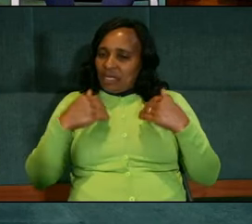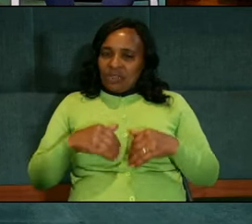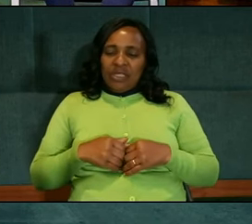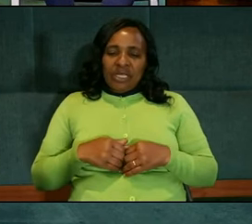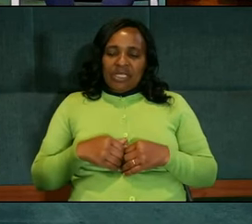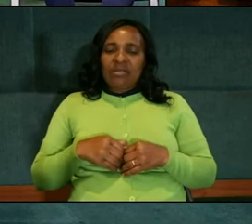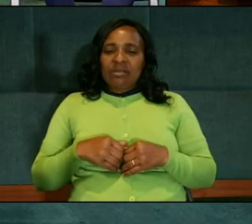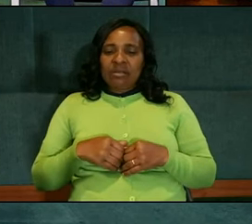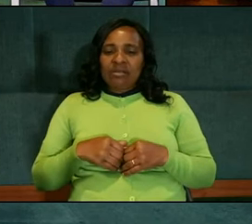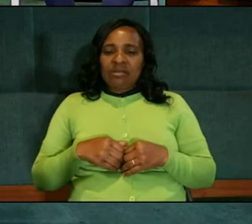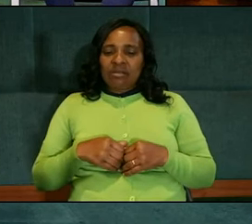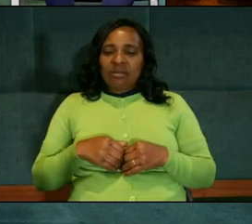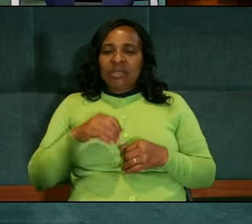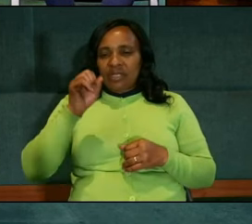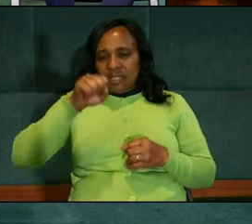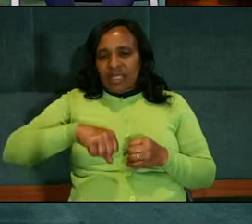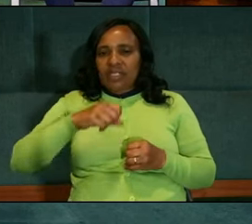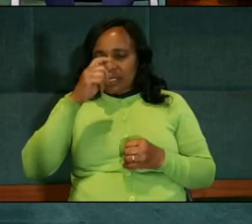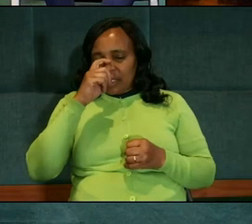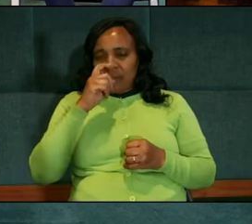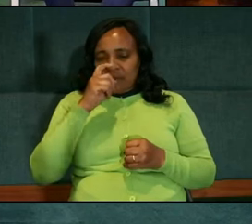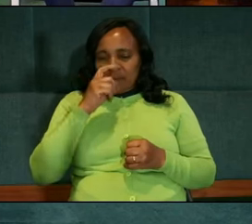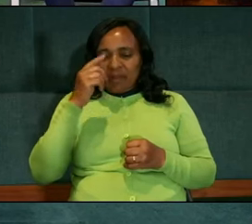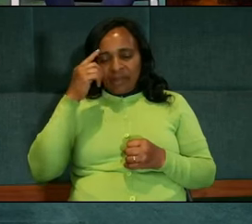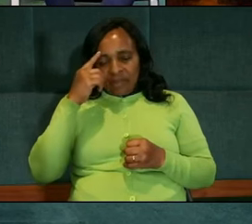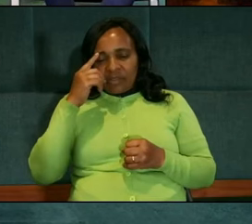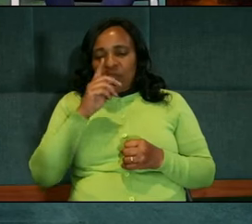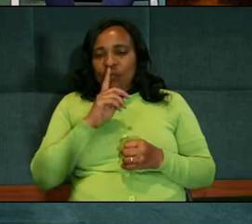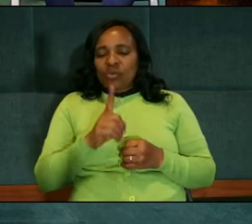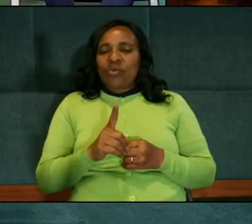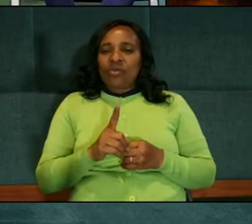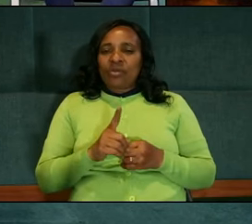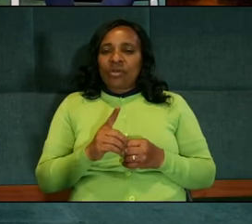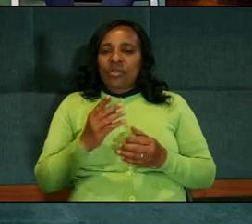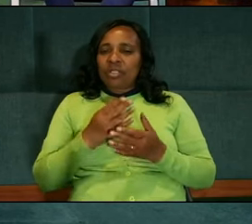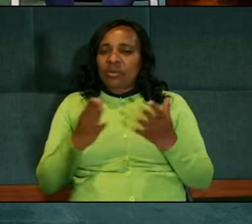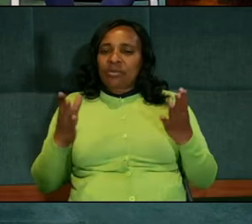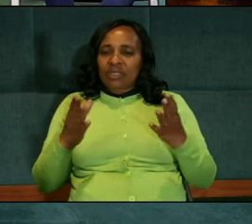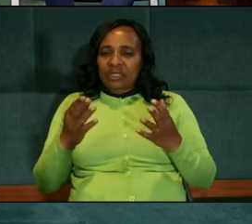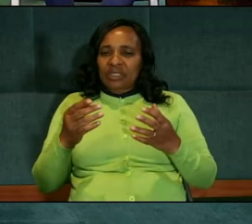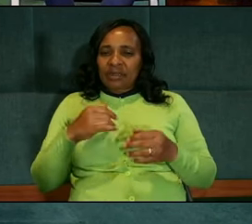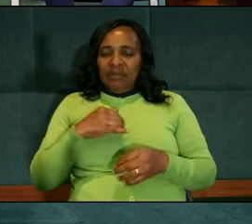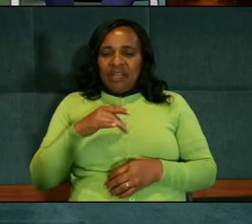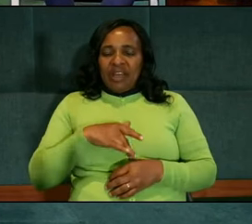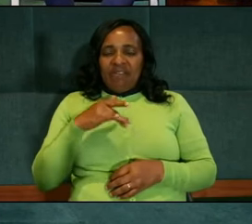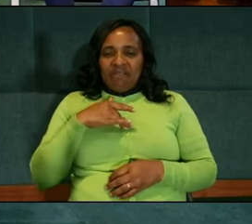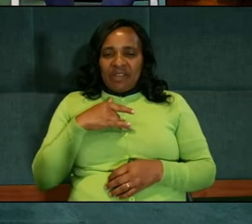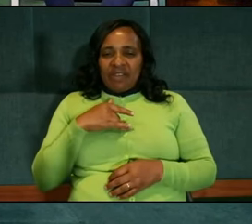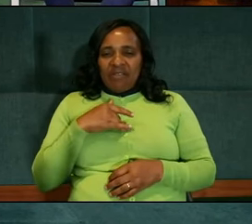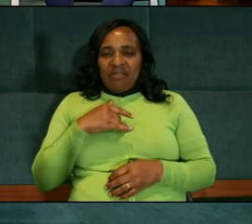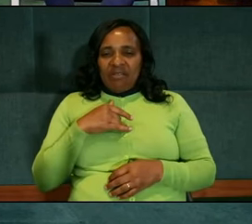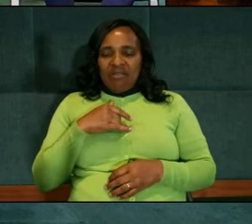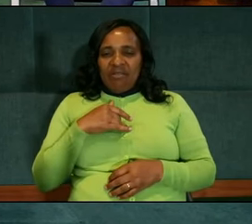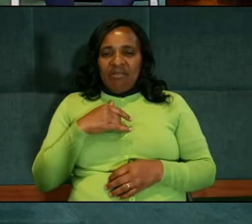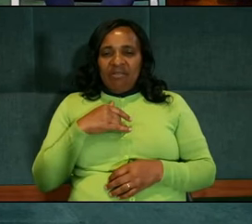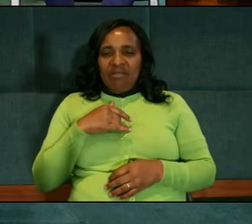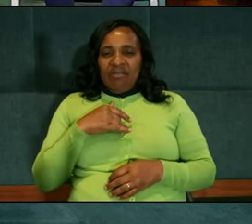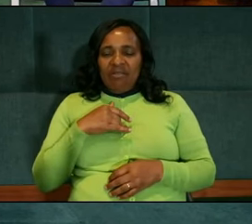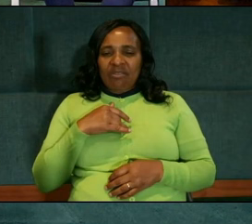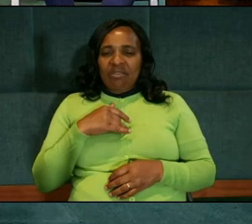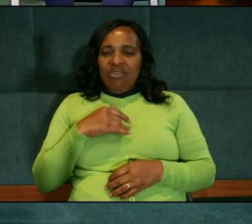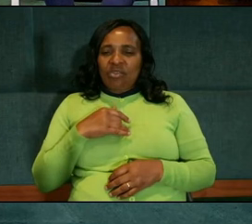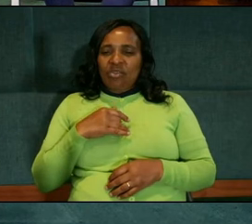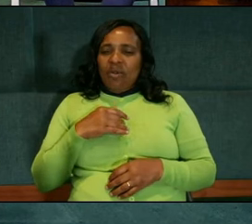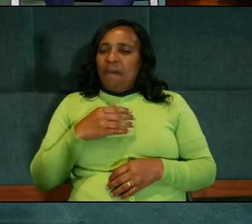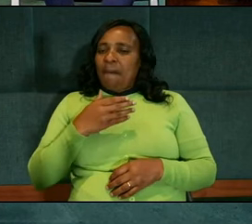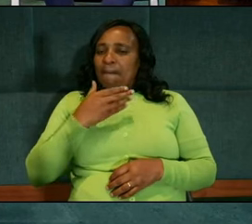Personally, yeah, I think so. Like, it's something that I feel is okay. Not